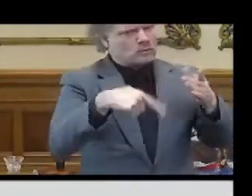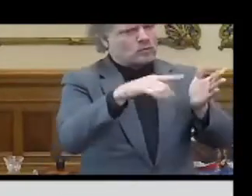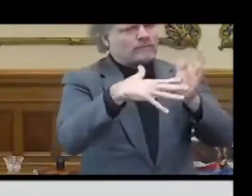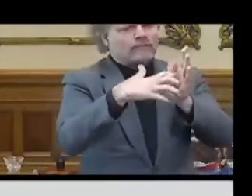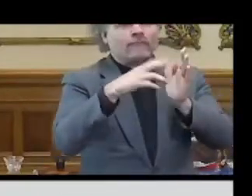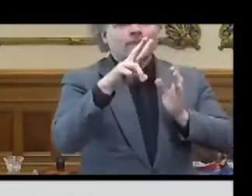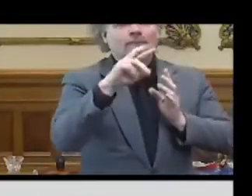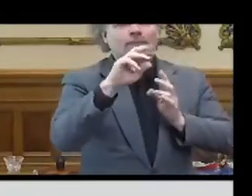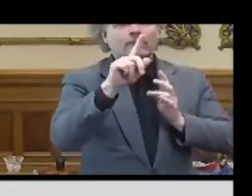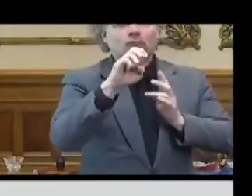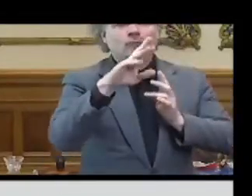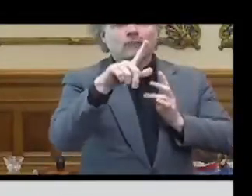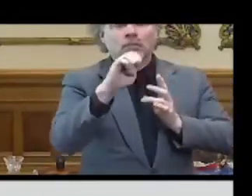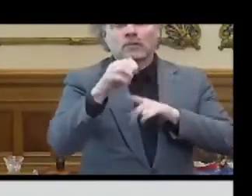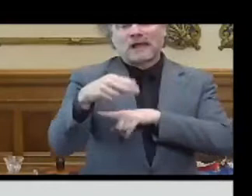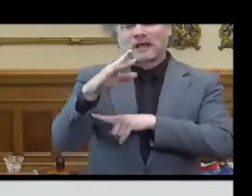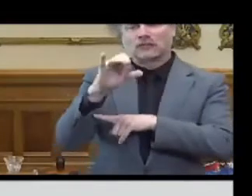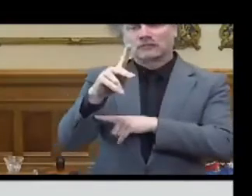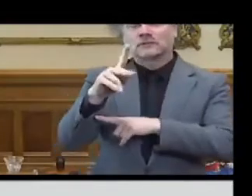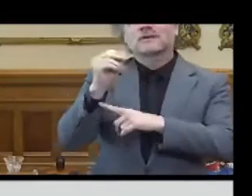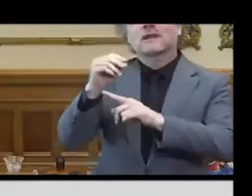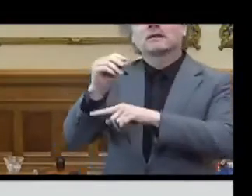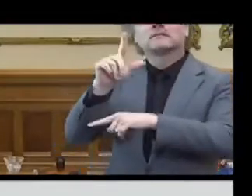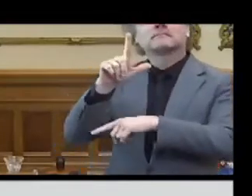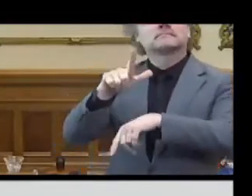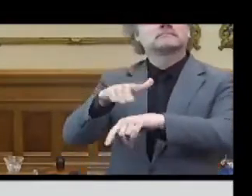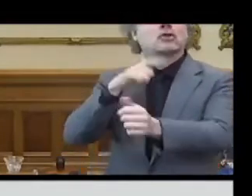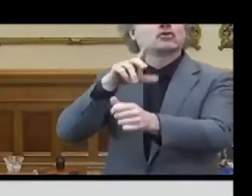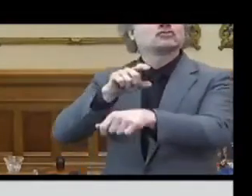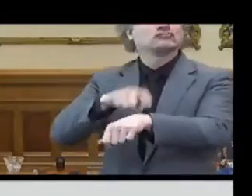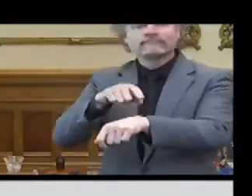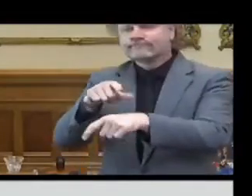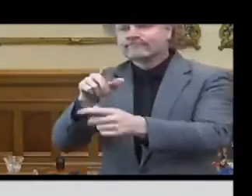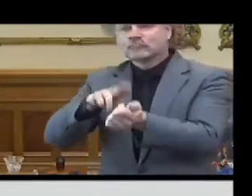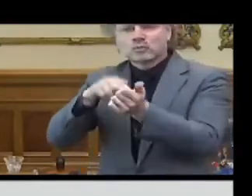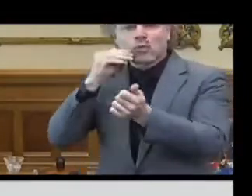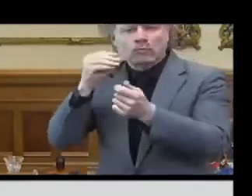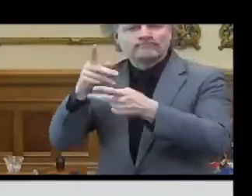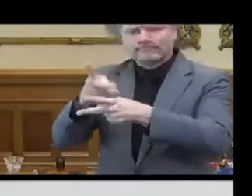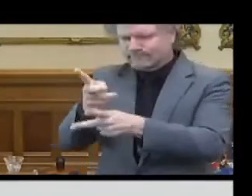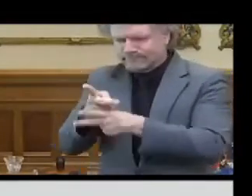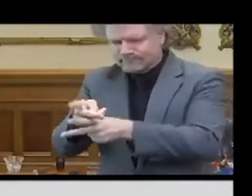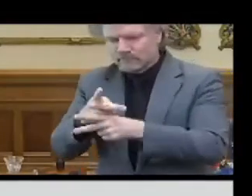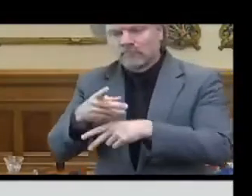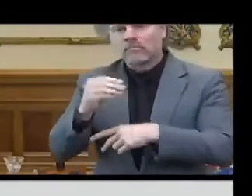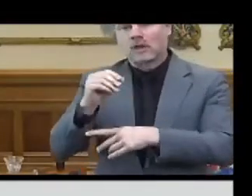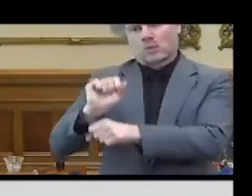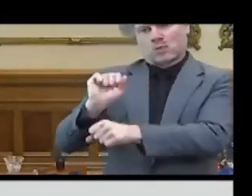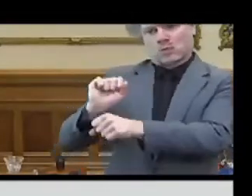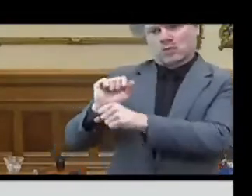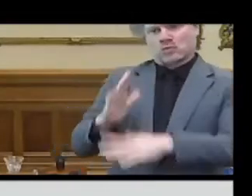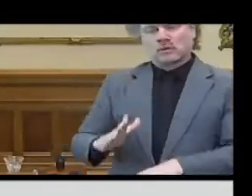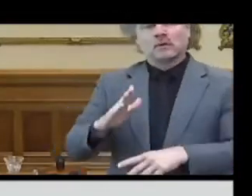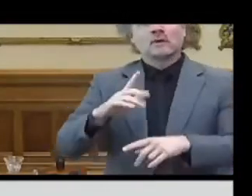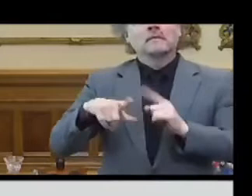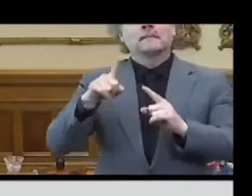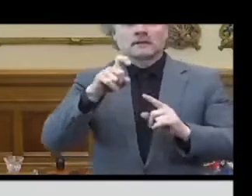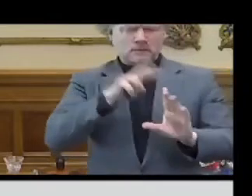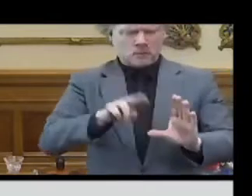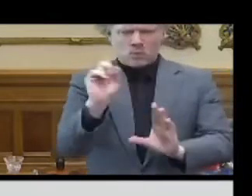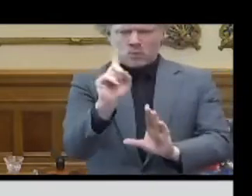populations, high-risk individuals, long-term care facilities, and the workforce. But you can find testing sites on our testing map